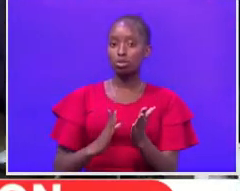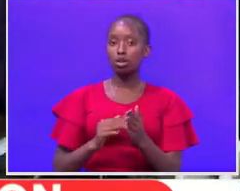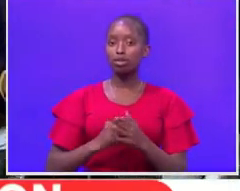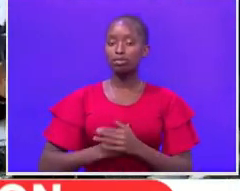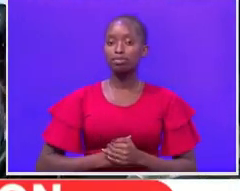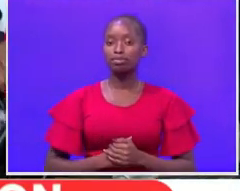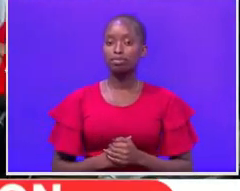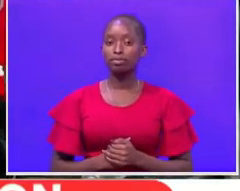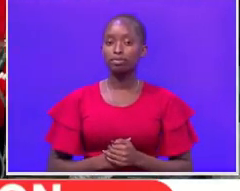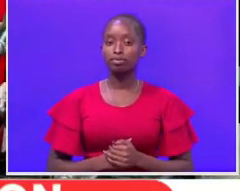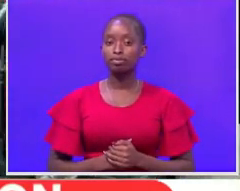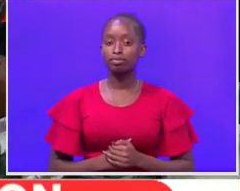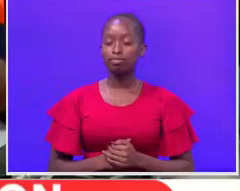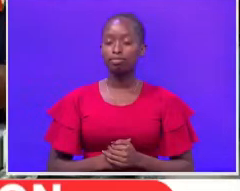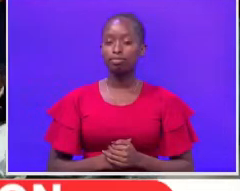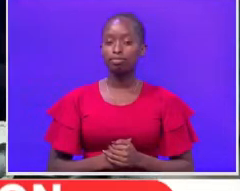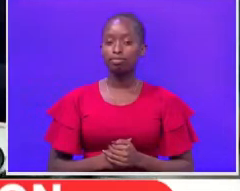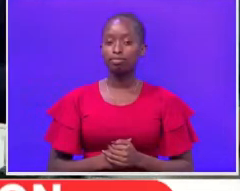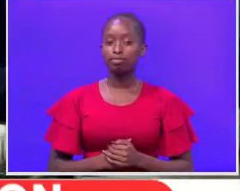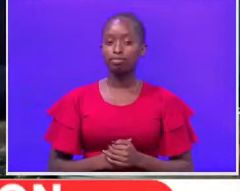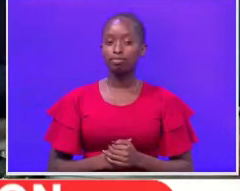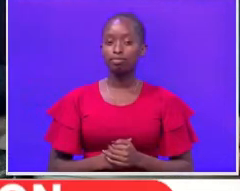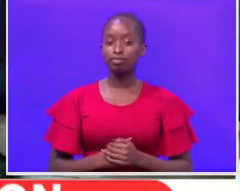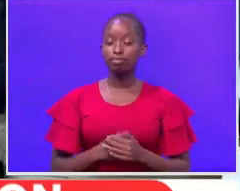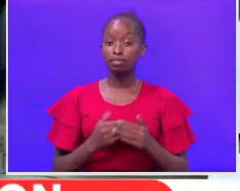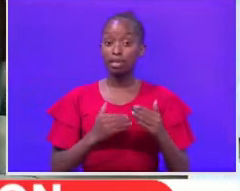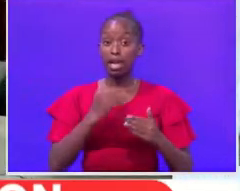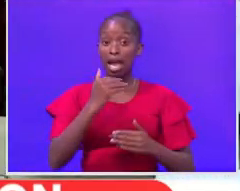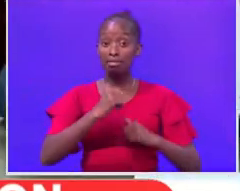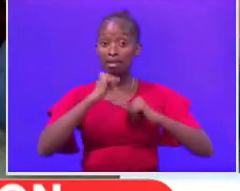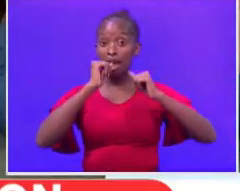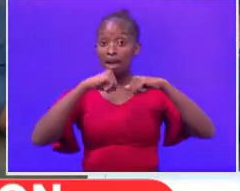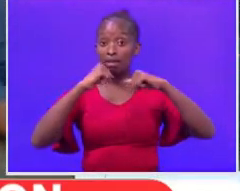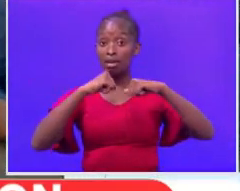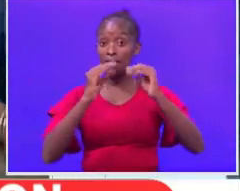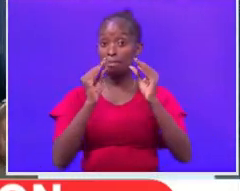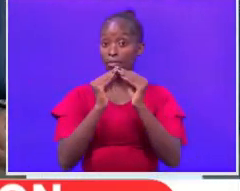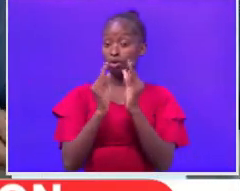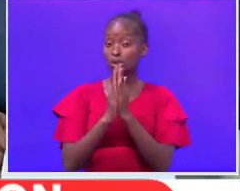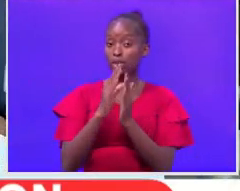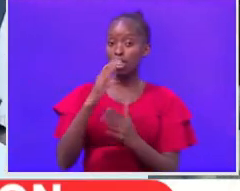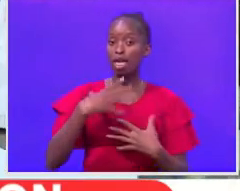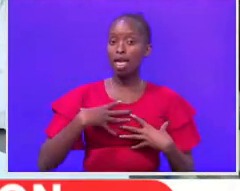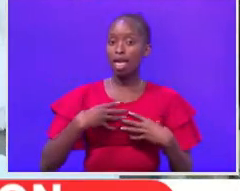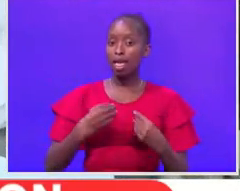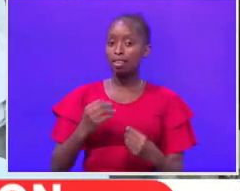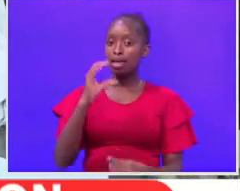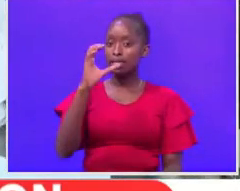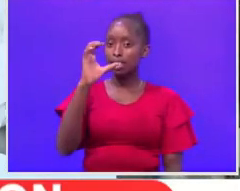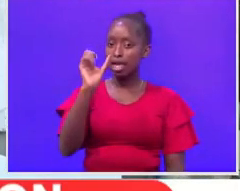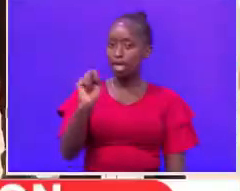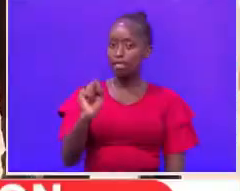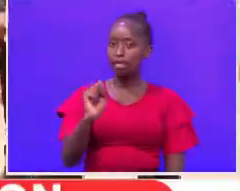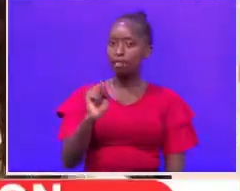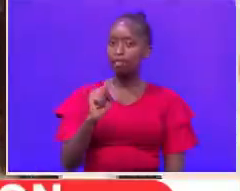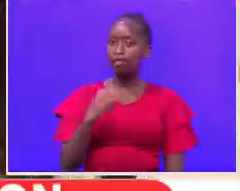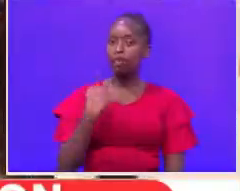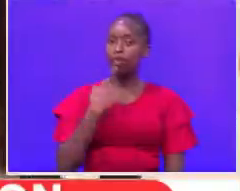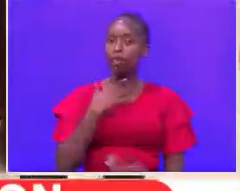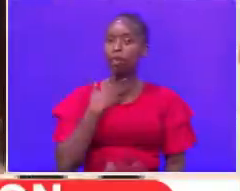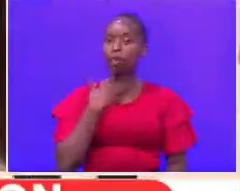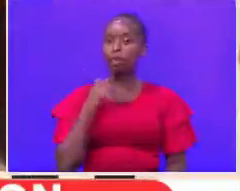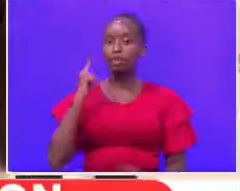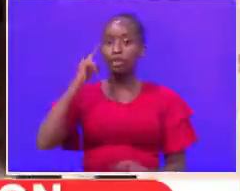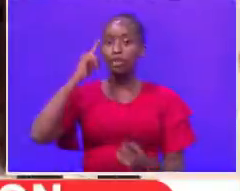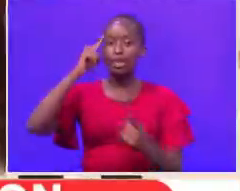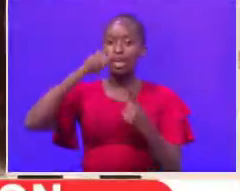Solidarity forever. Even after agreeing to a meeting with the Health Cabinet Secretary Susan Nakumicha aimed at finding a